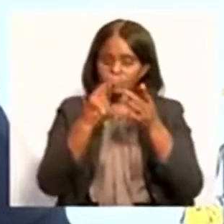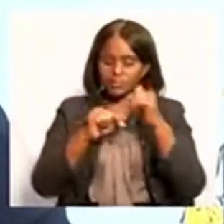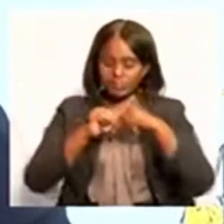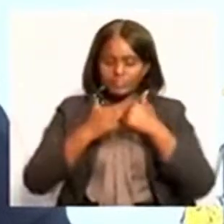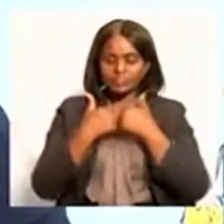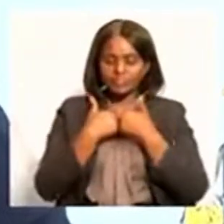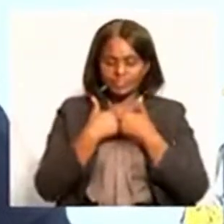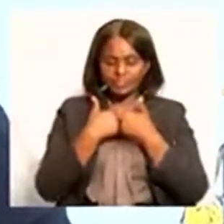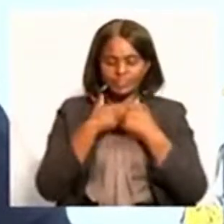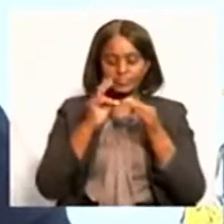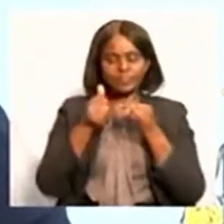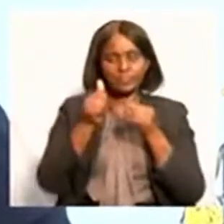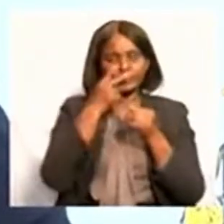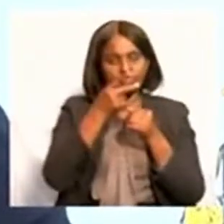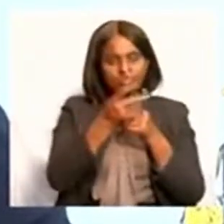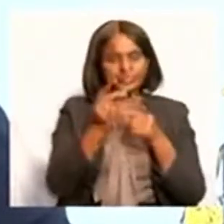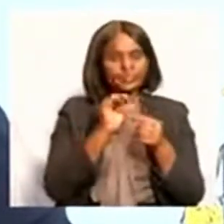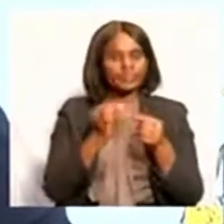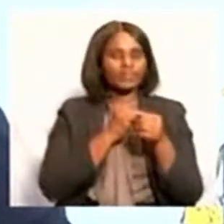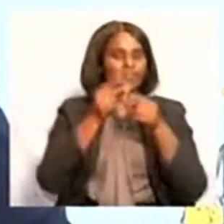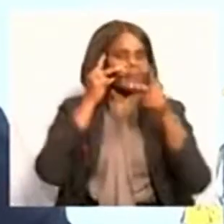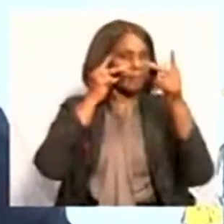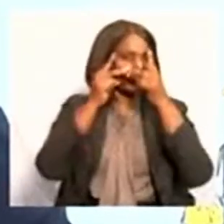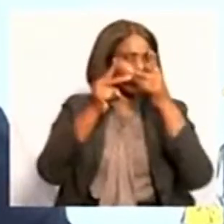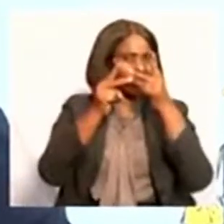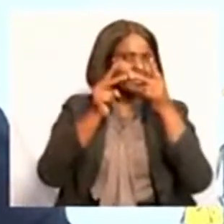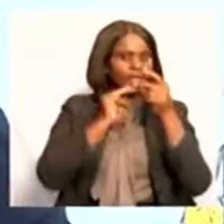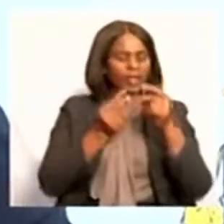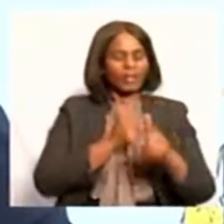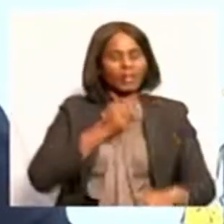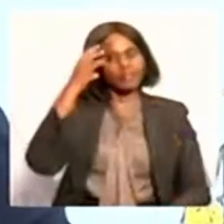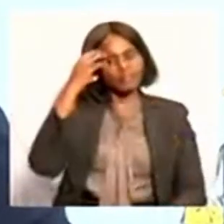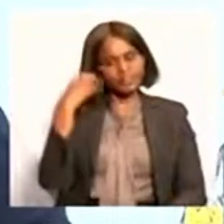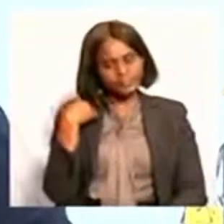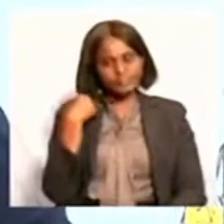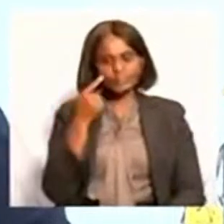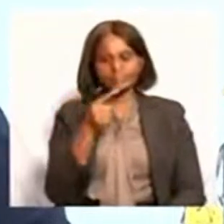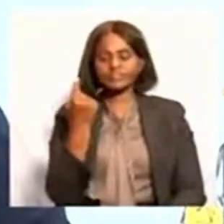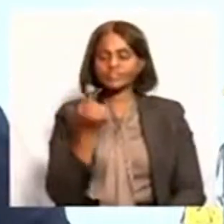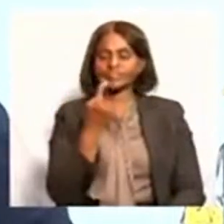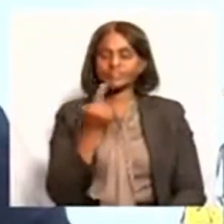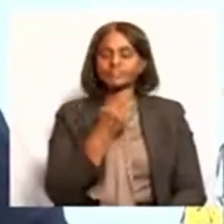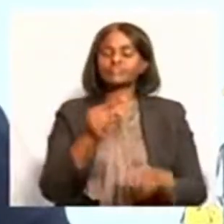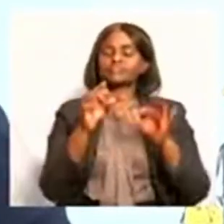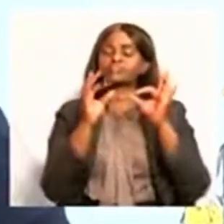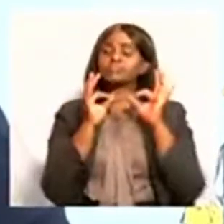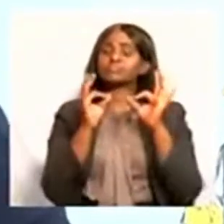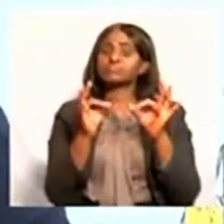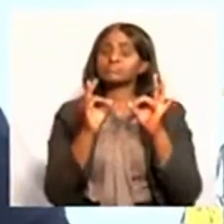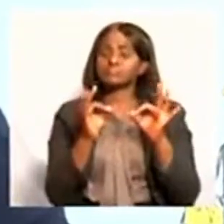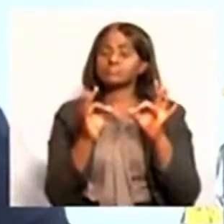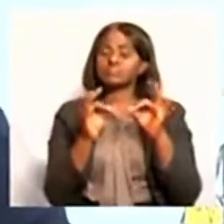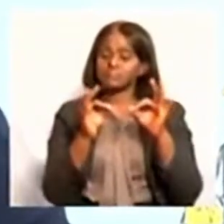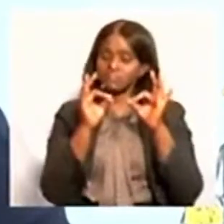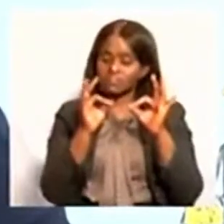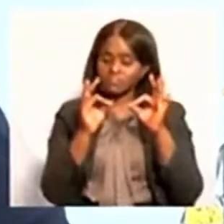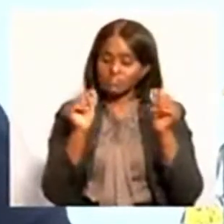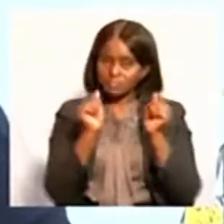taken. So if you look at our vision as an office, is to be a credible